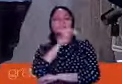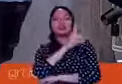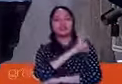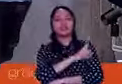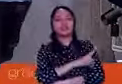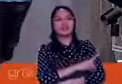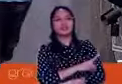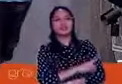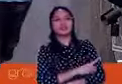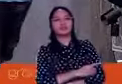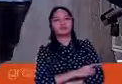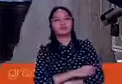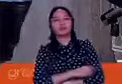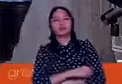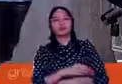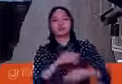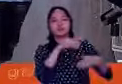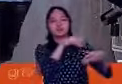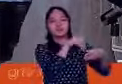and day.